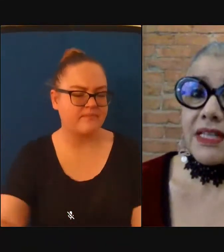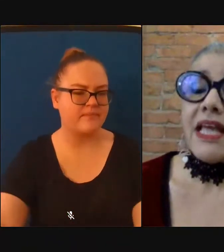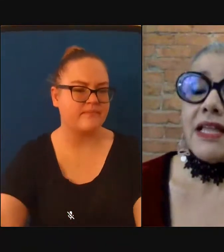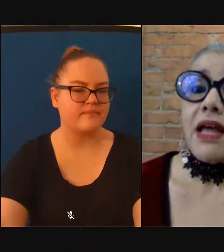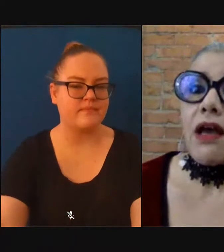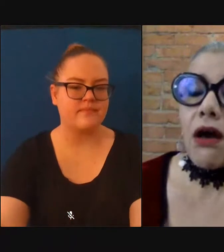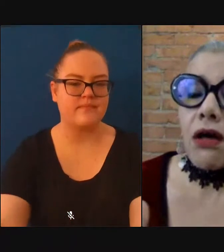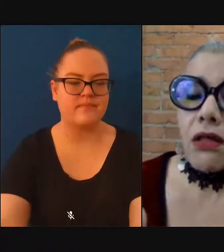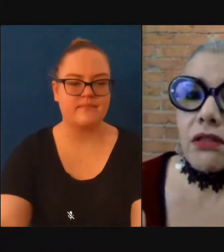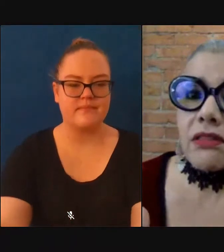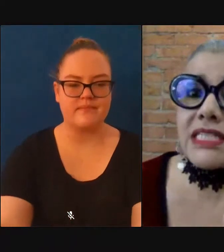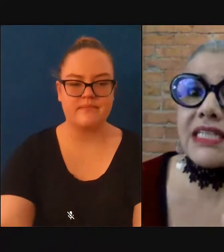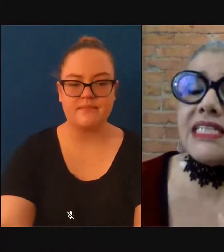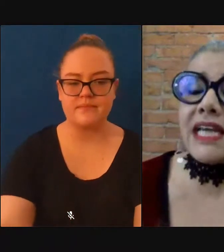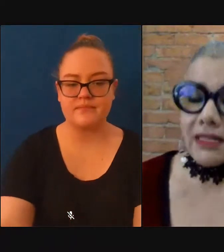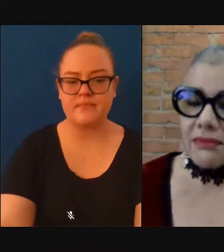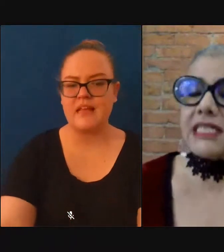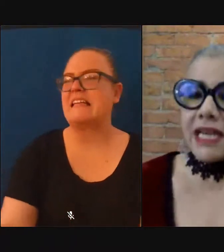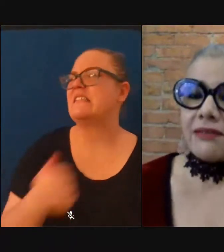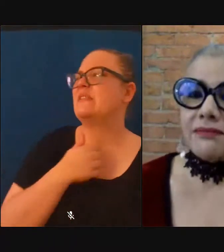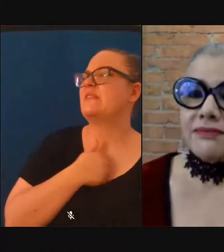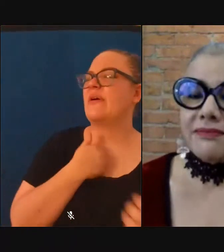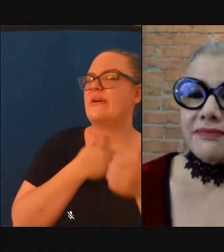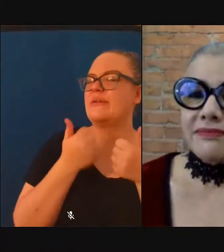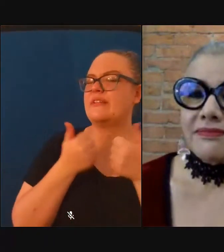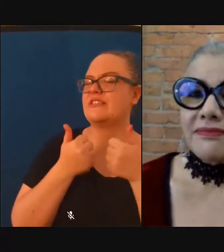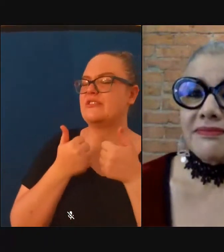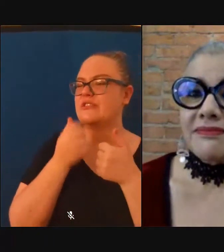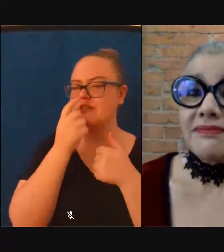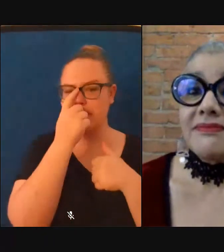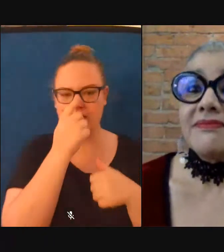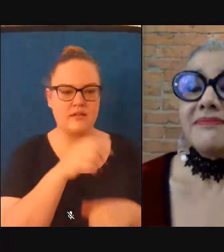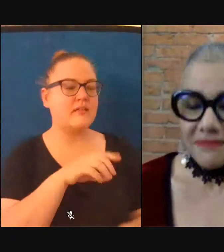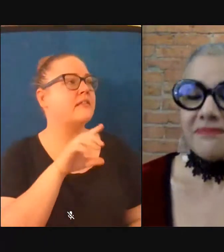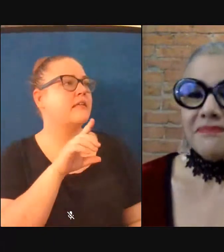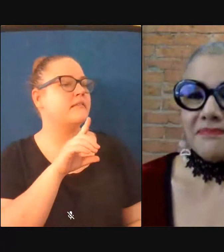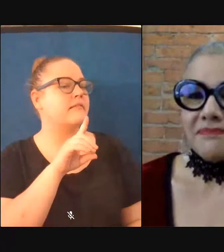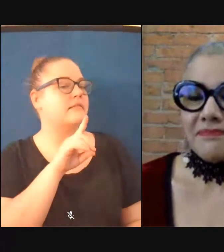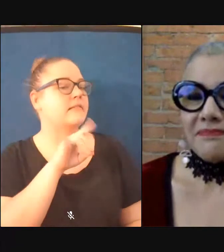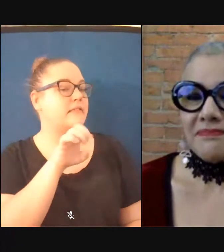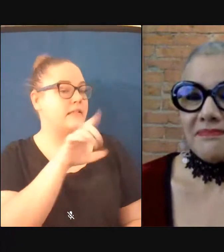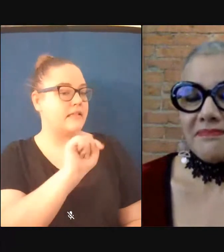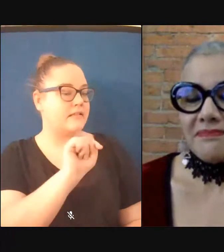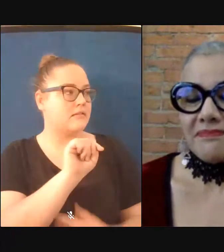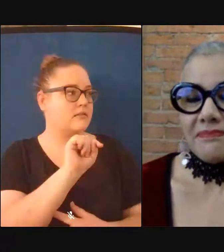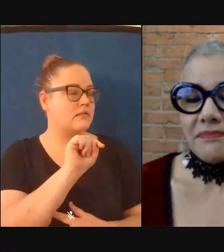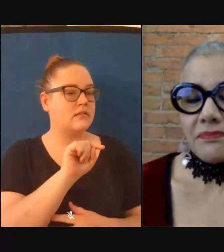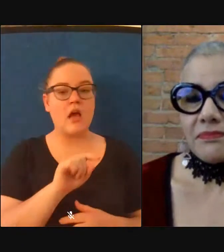Sorry, which the one? The deer. Oh yes.